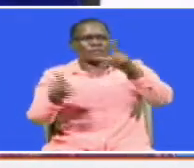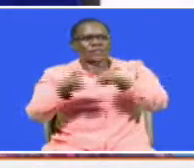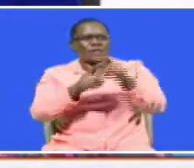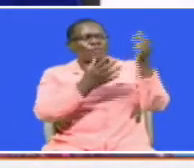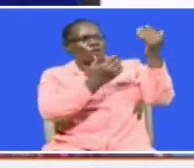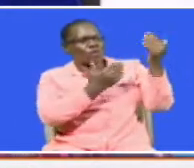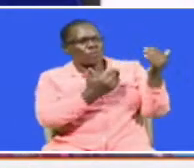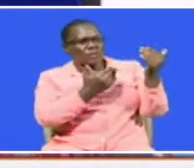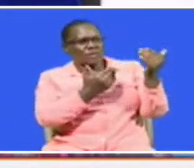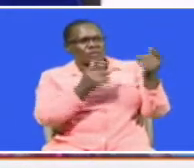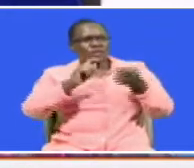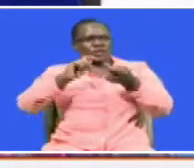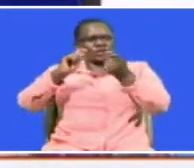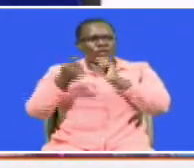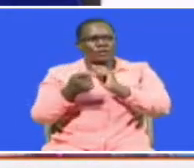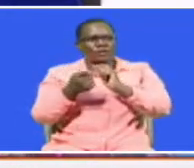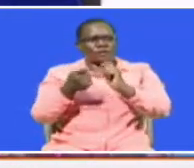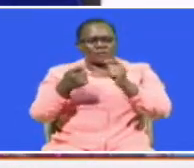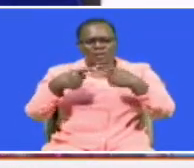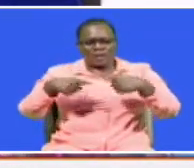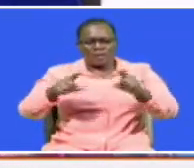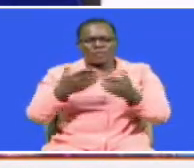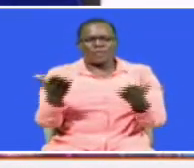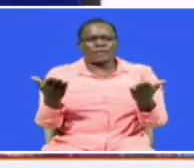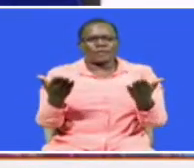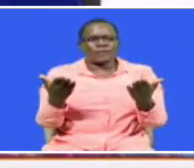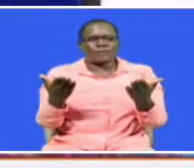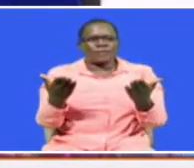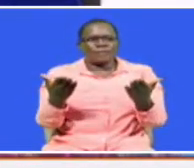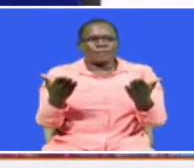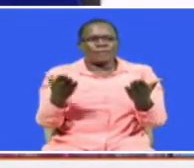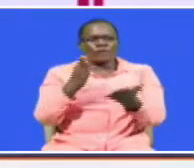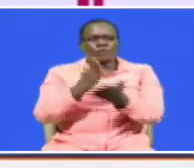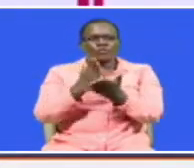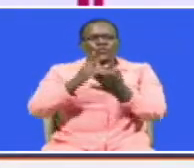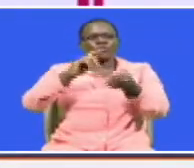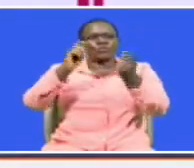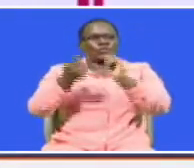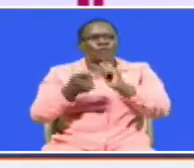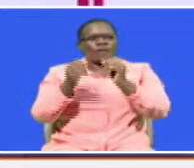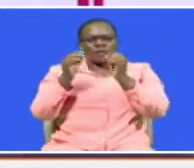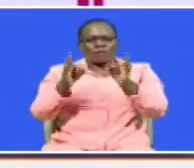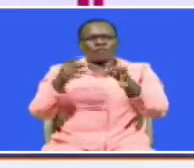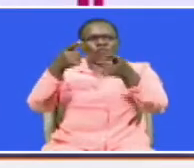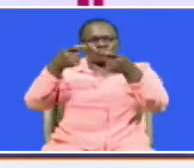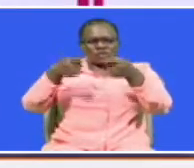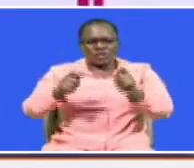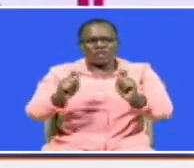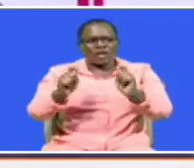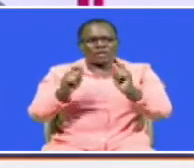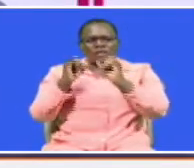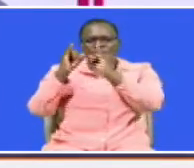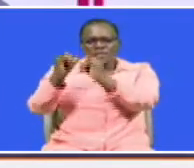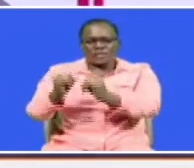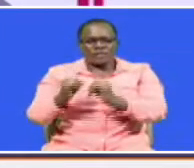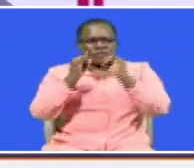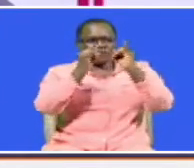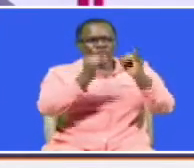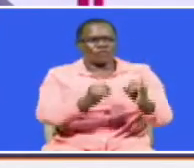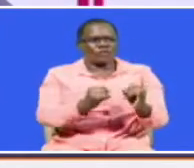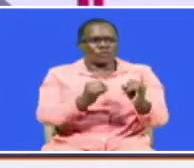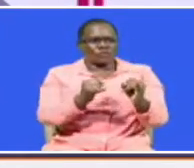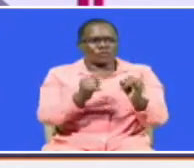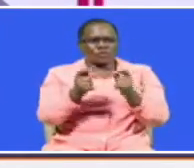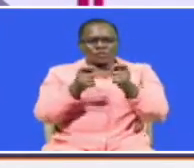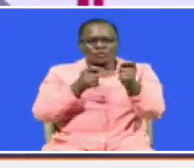hopefully convert the people, let them know about Christ, and let the society be transformed. If you try to individualize the running